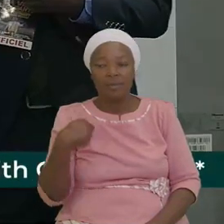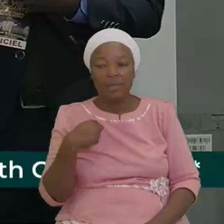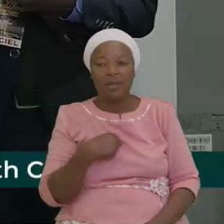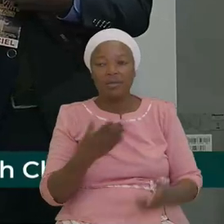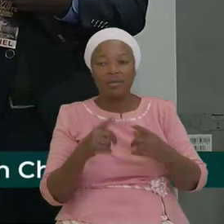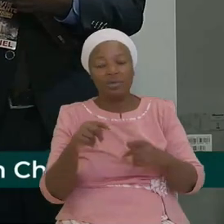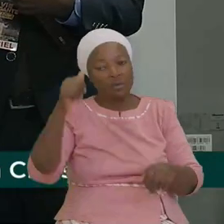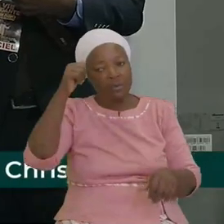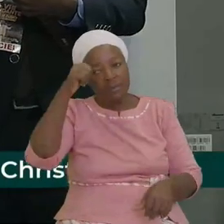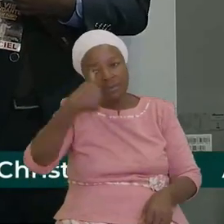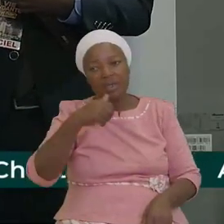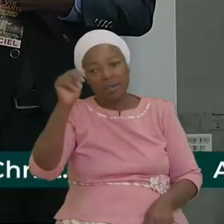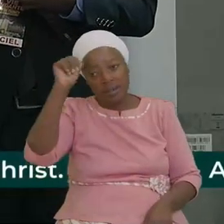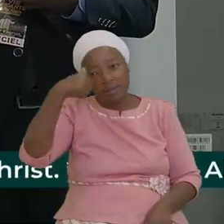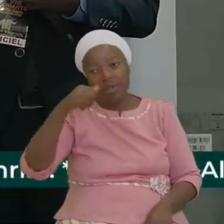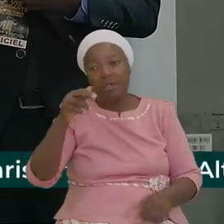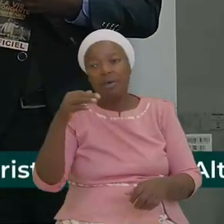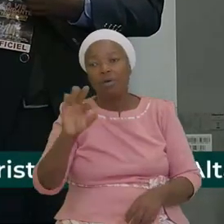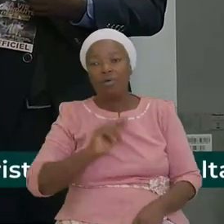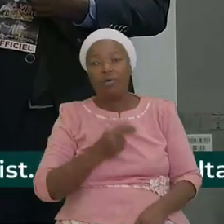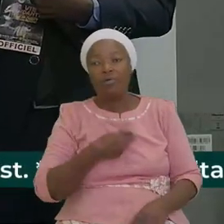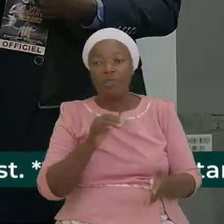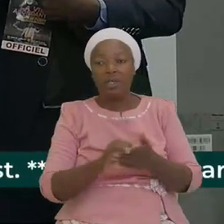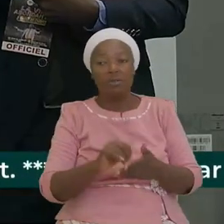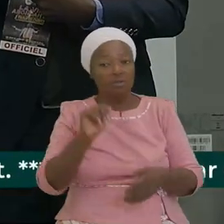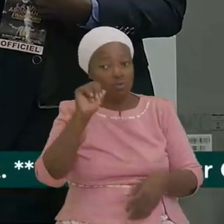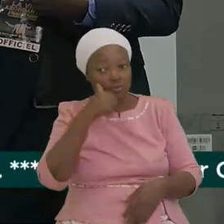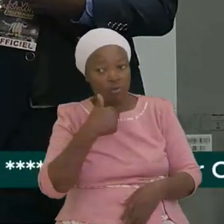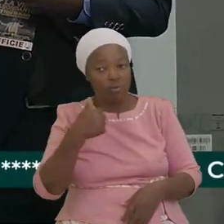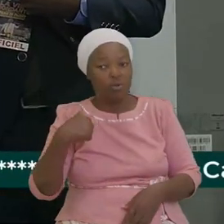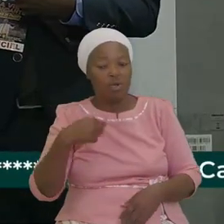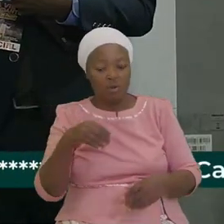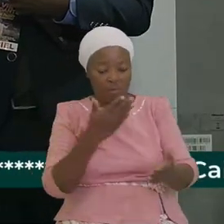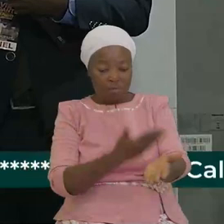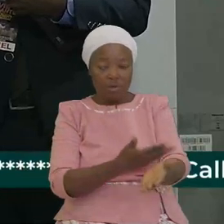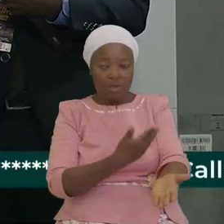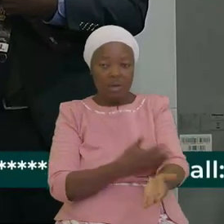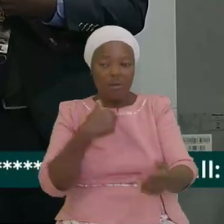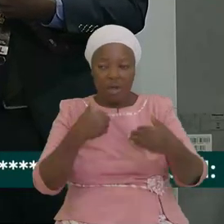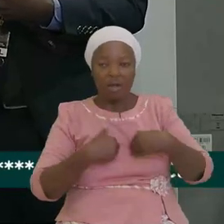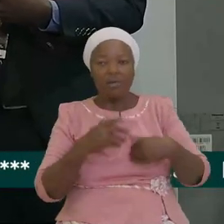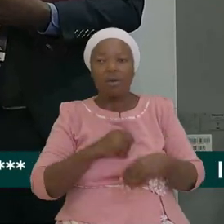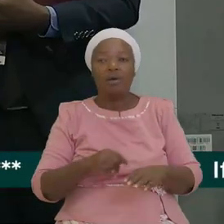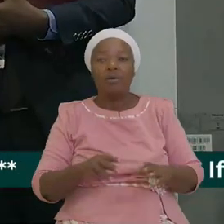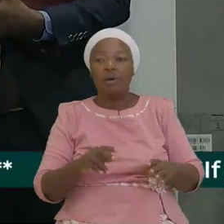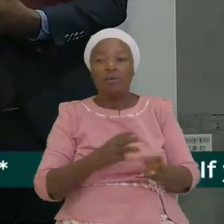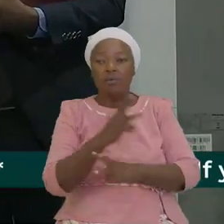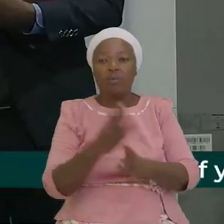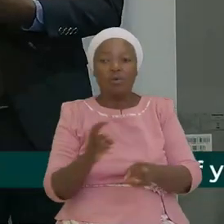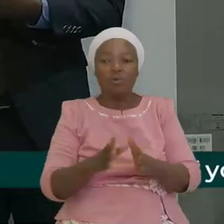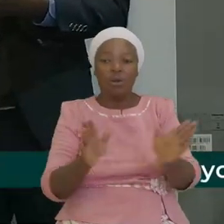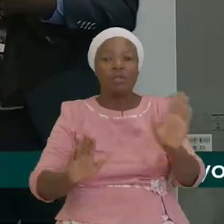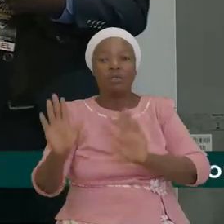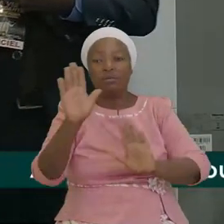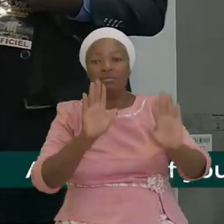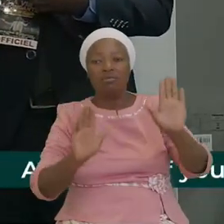We want to remind to everyone of us that tomorrow we are going to have our global Sunday worship here